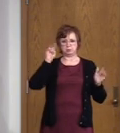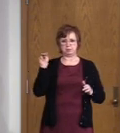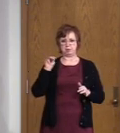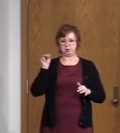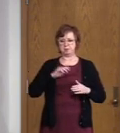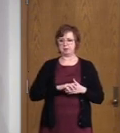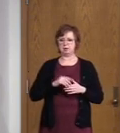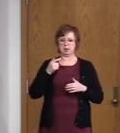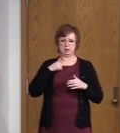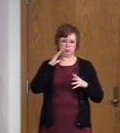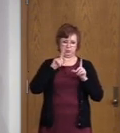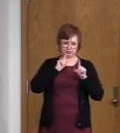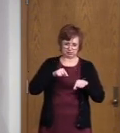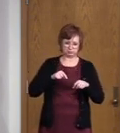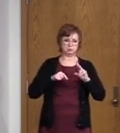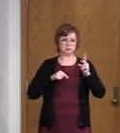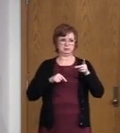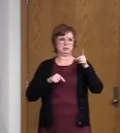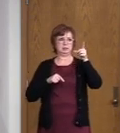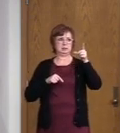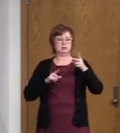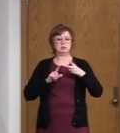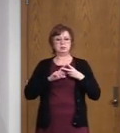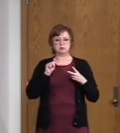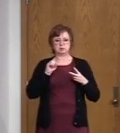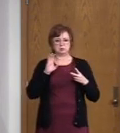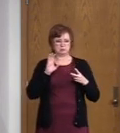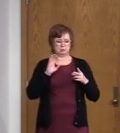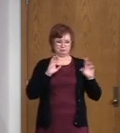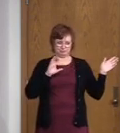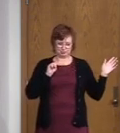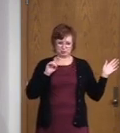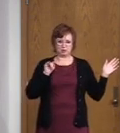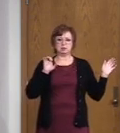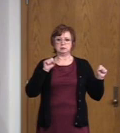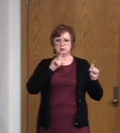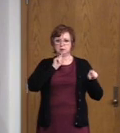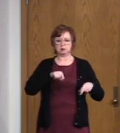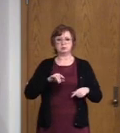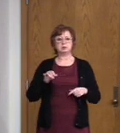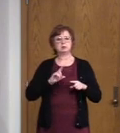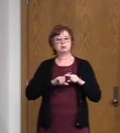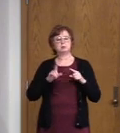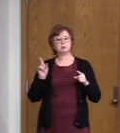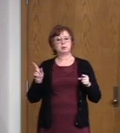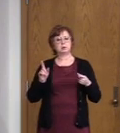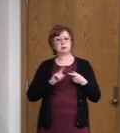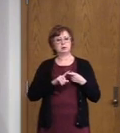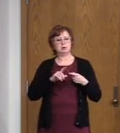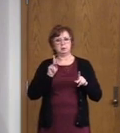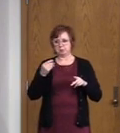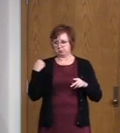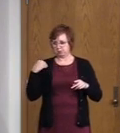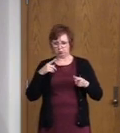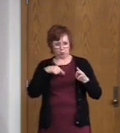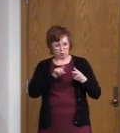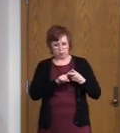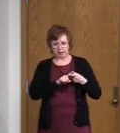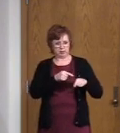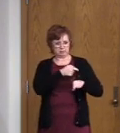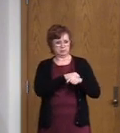to add into that. I've heard from a lot of people, they want to know what's going on. What is it going to look like? How are we going to